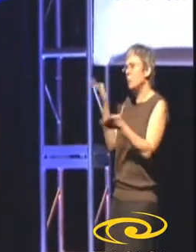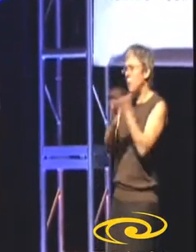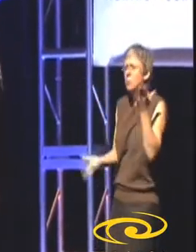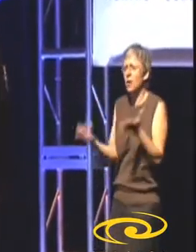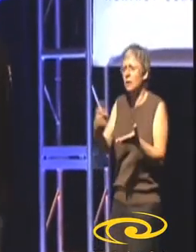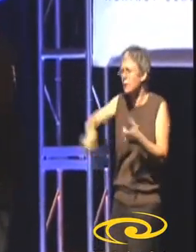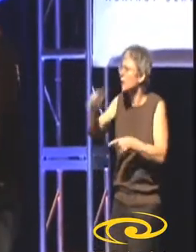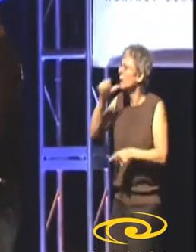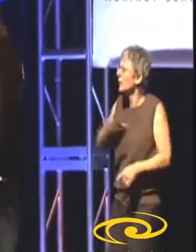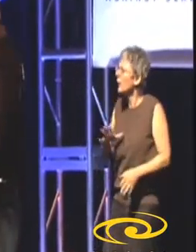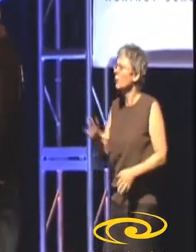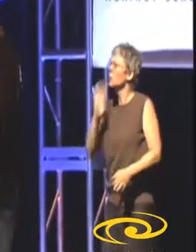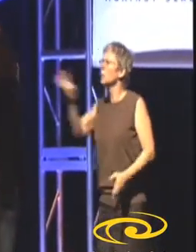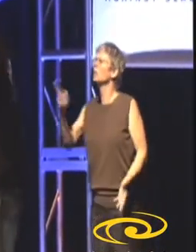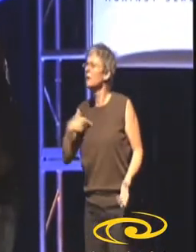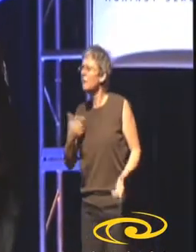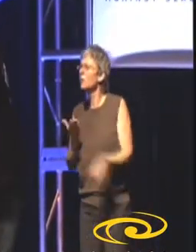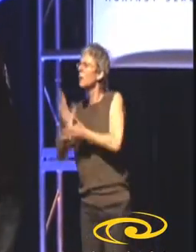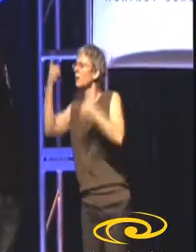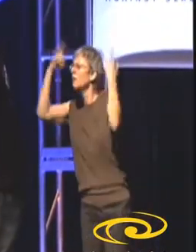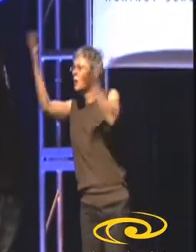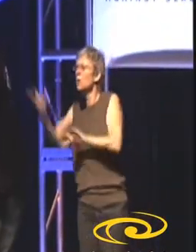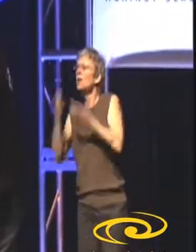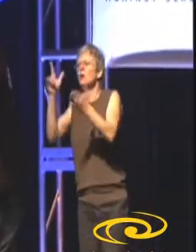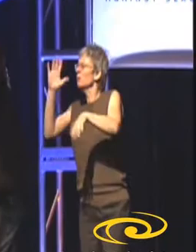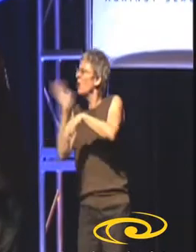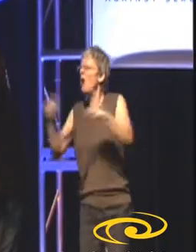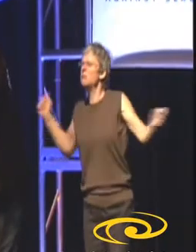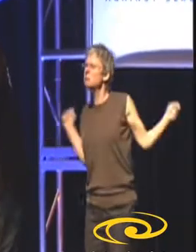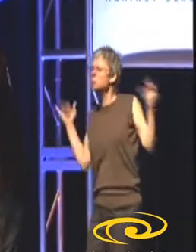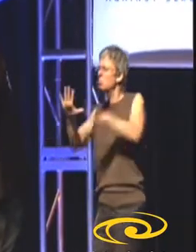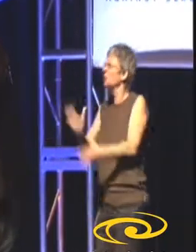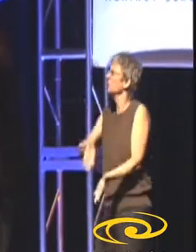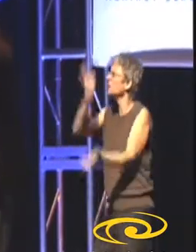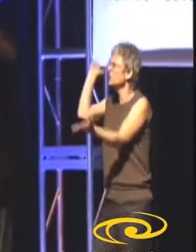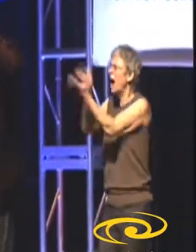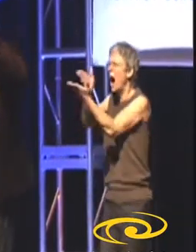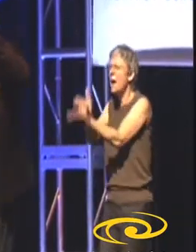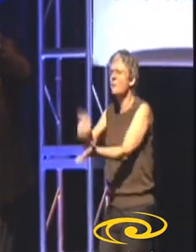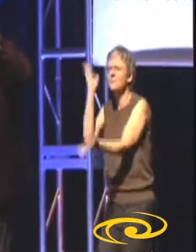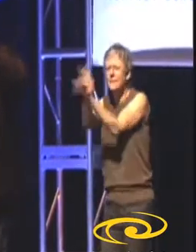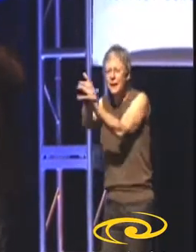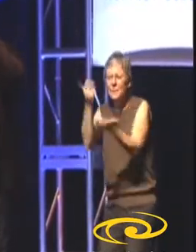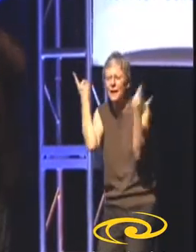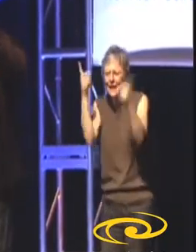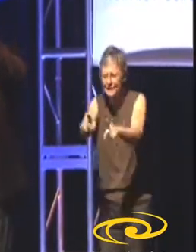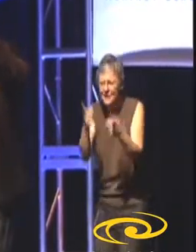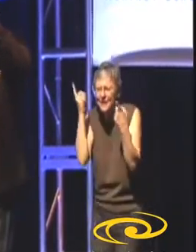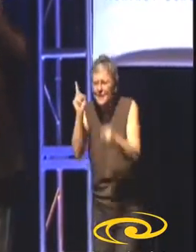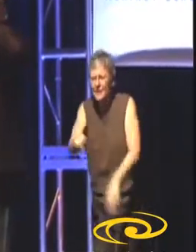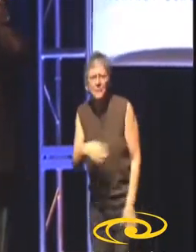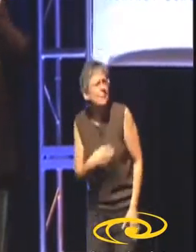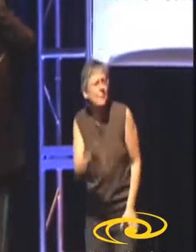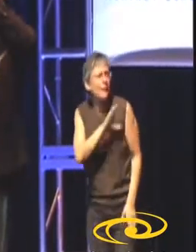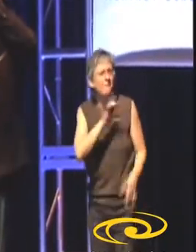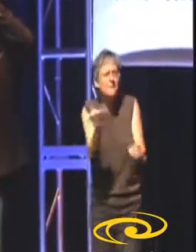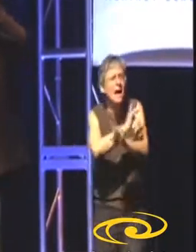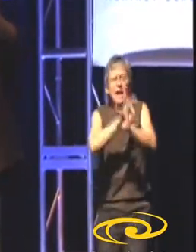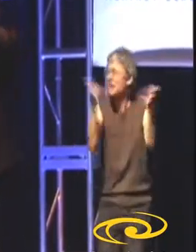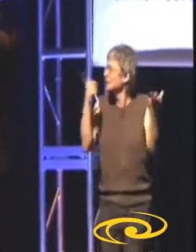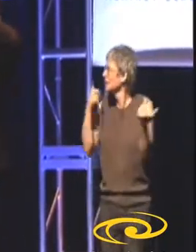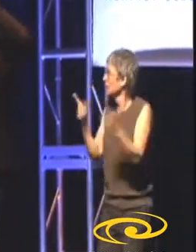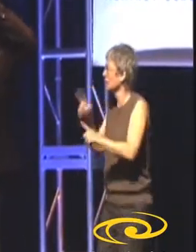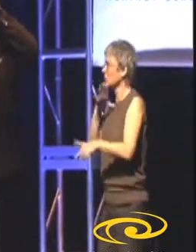my women of color, where you at, where you at? This is a call to action, do I just have this back? Come on, please drop the kid and poke me Clap your hands,